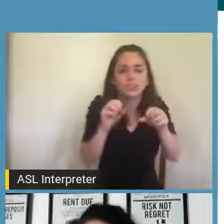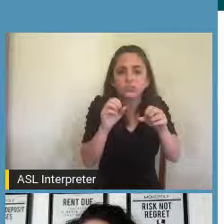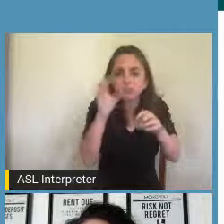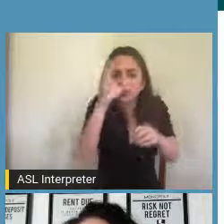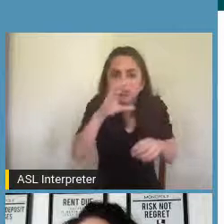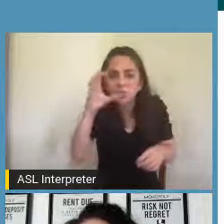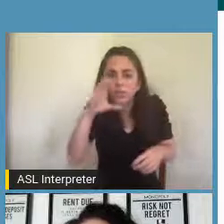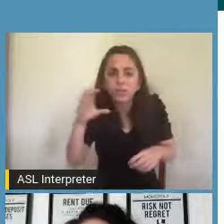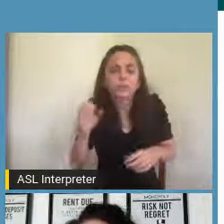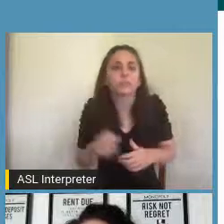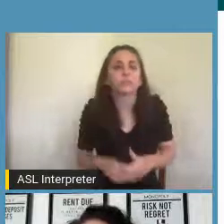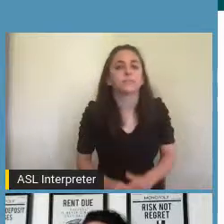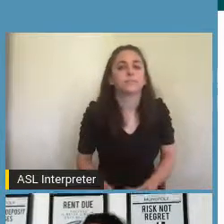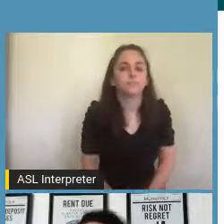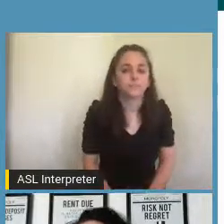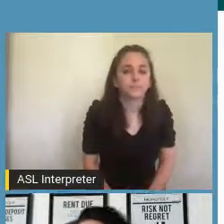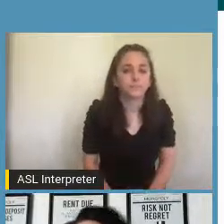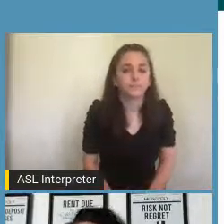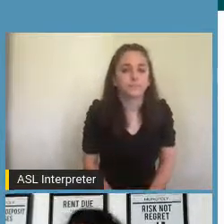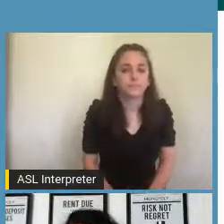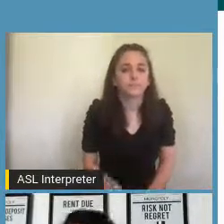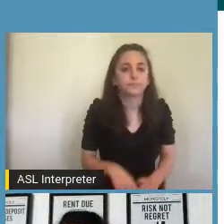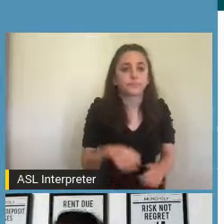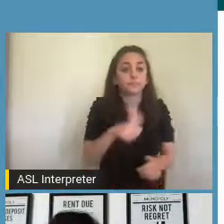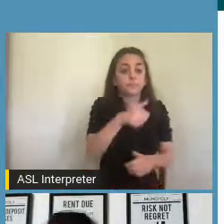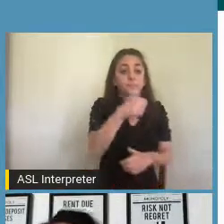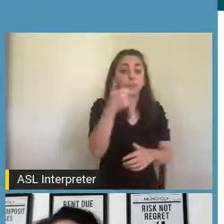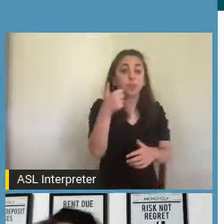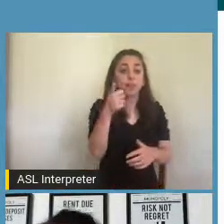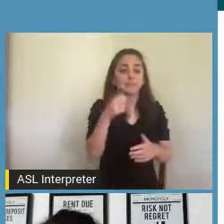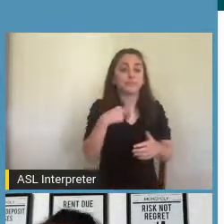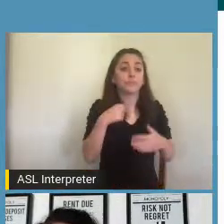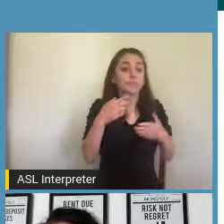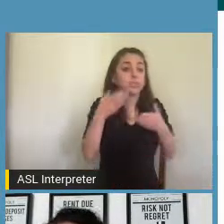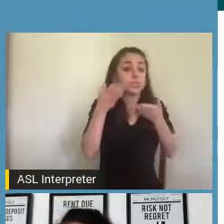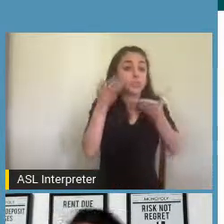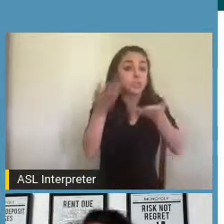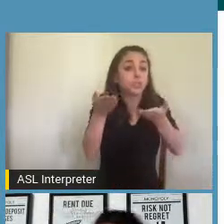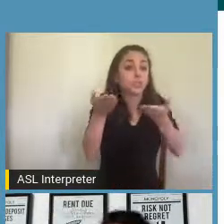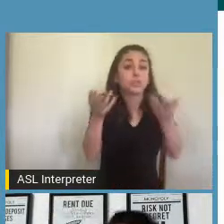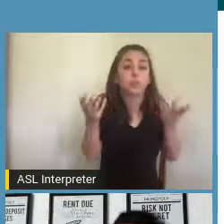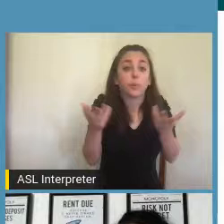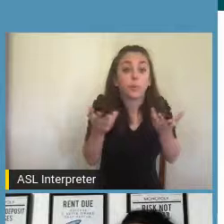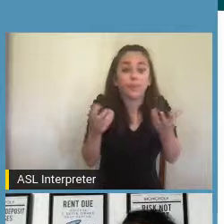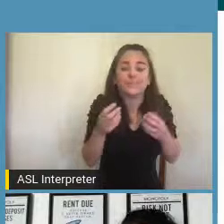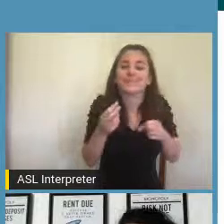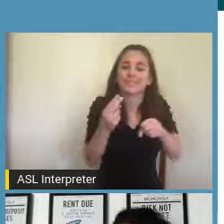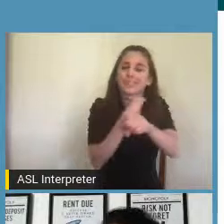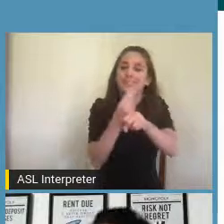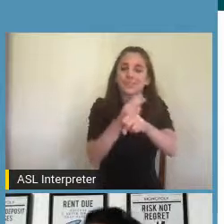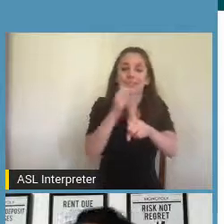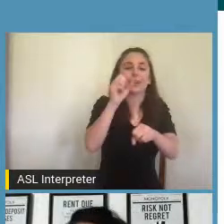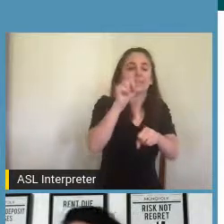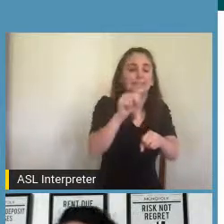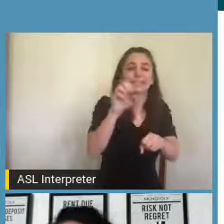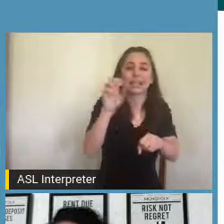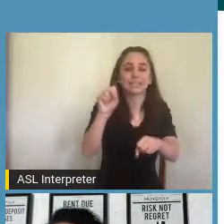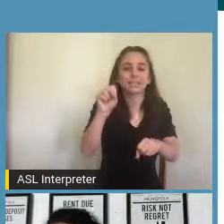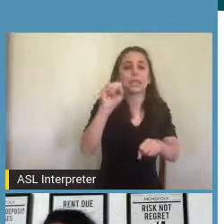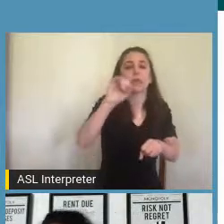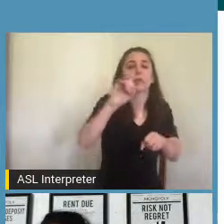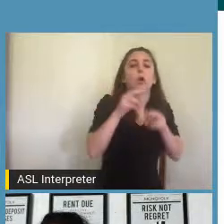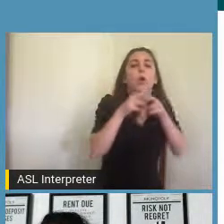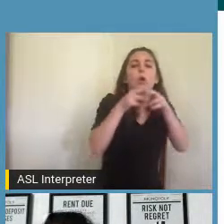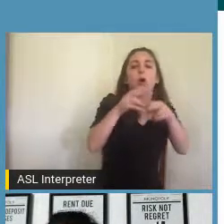algorithms of some of these places. Another tool I would recommend, we even use this here for Skill Scout, is Jarvis. Go on it